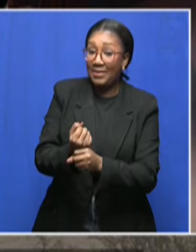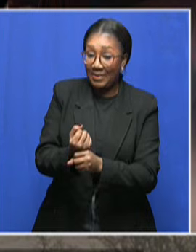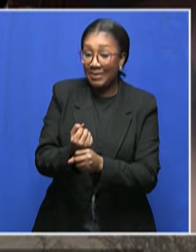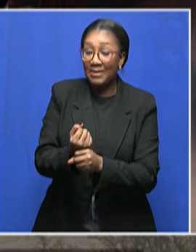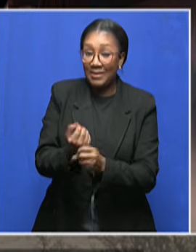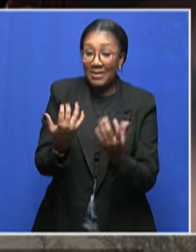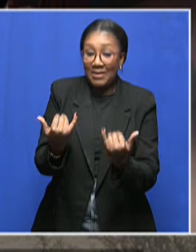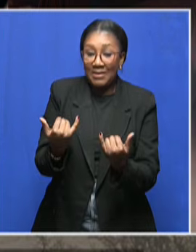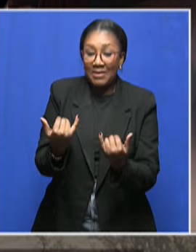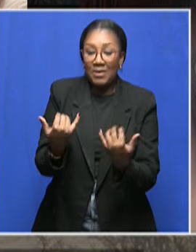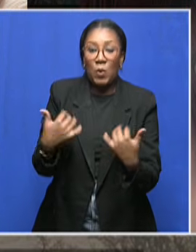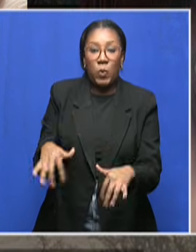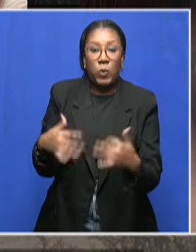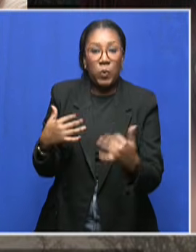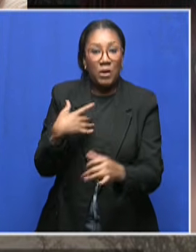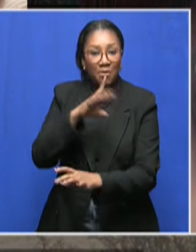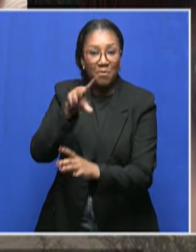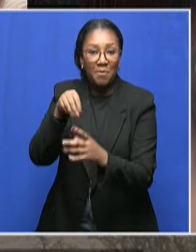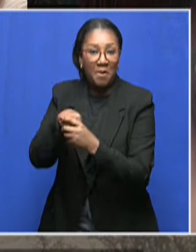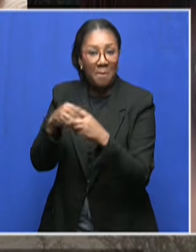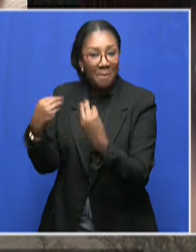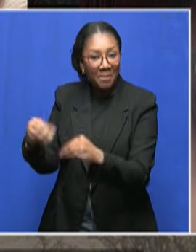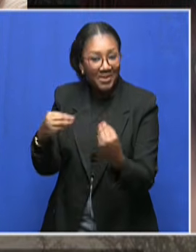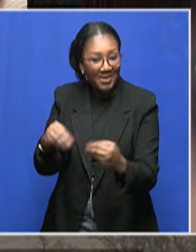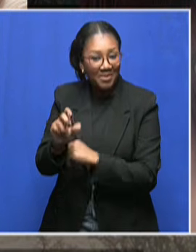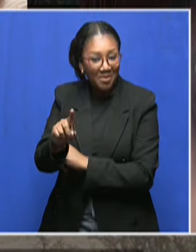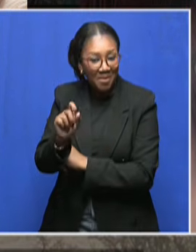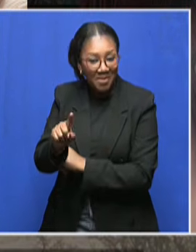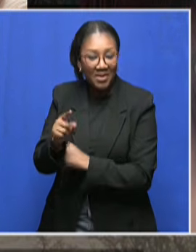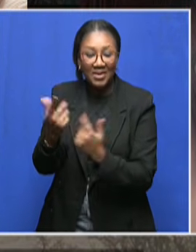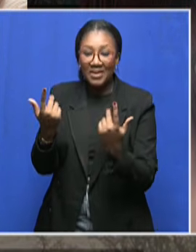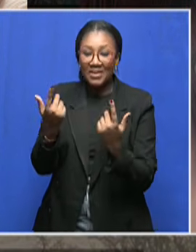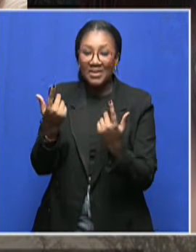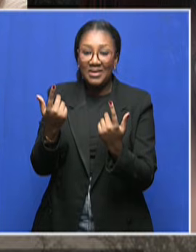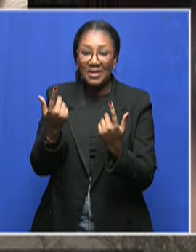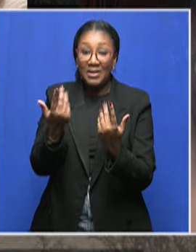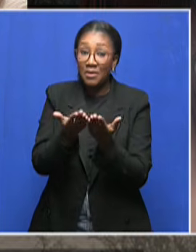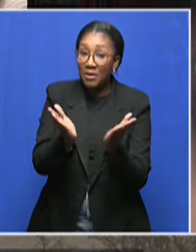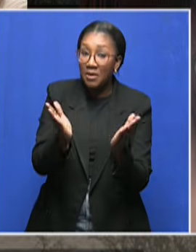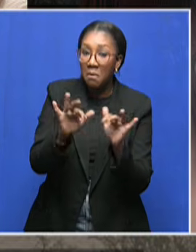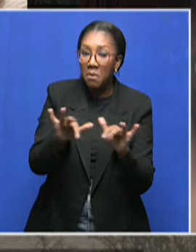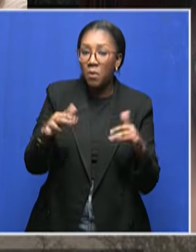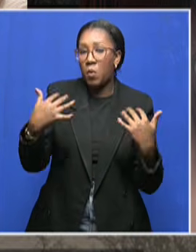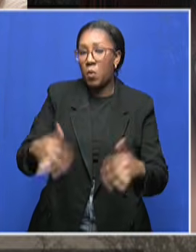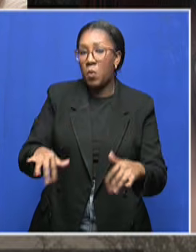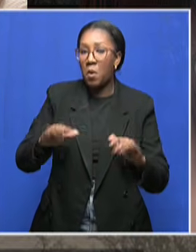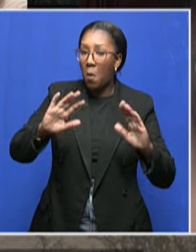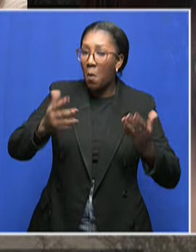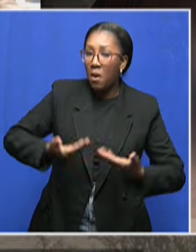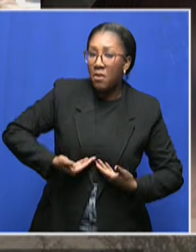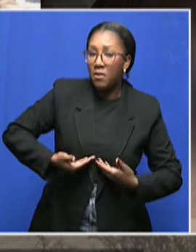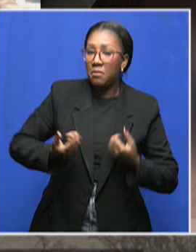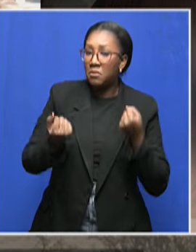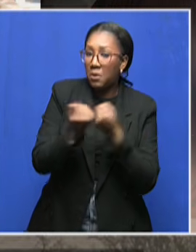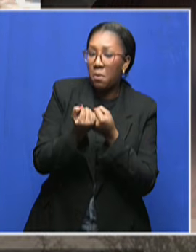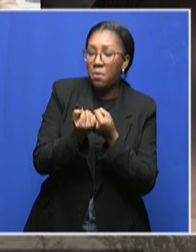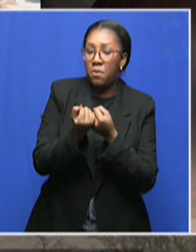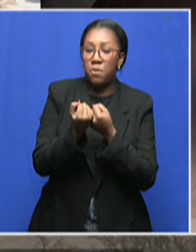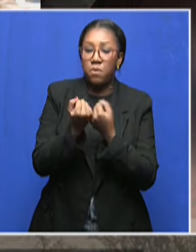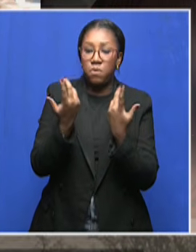me entering this new field. And I feel like not only has everyone welcomed me with open arms,